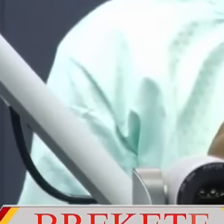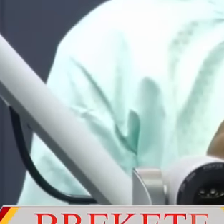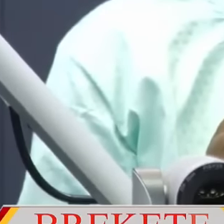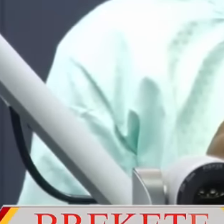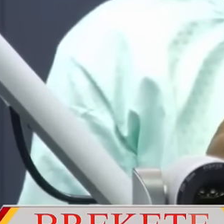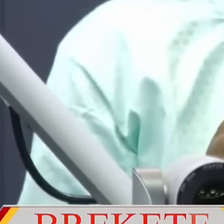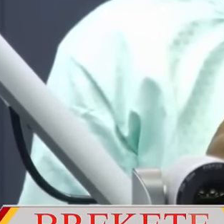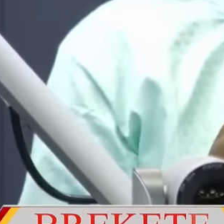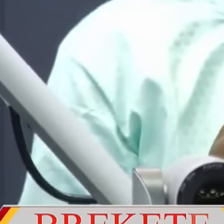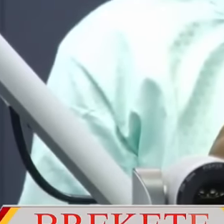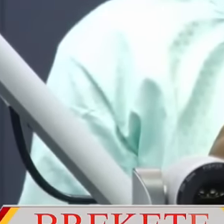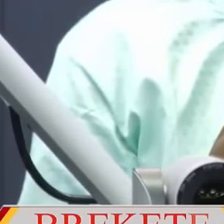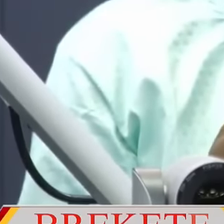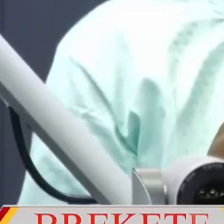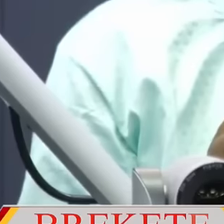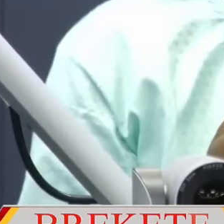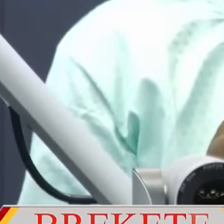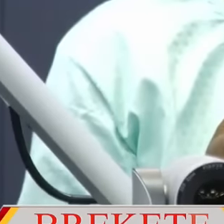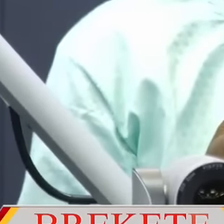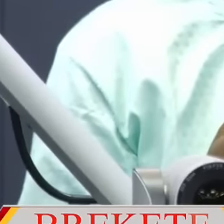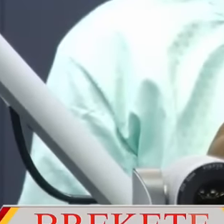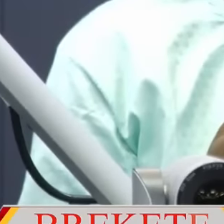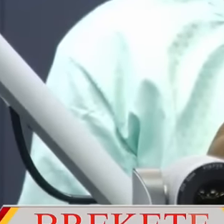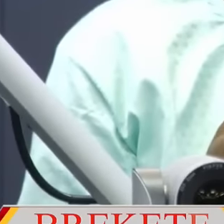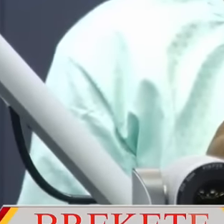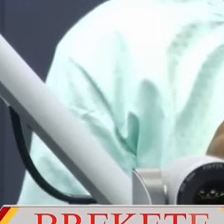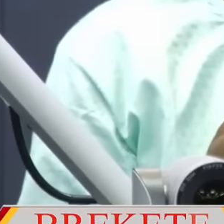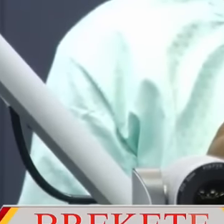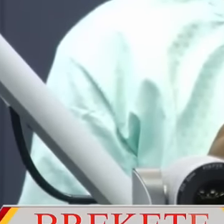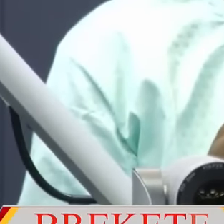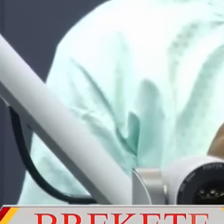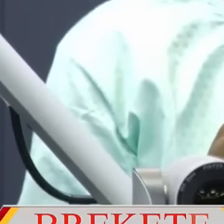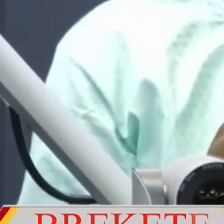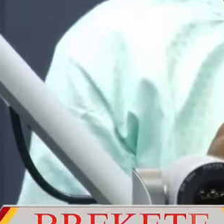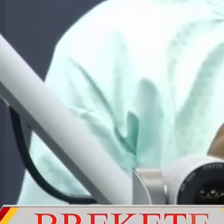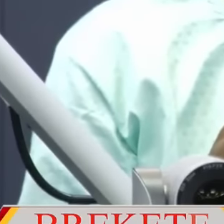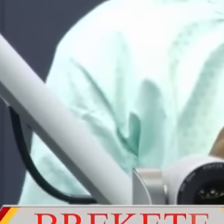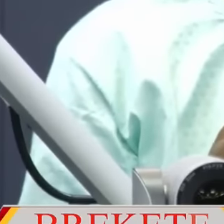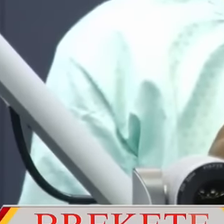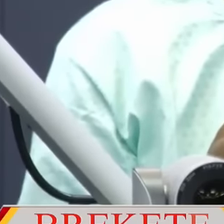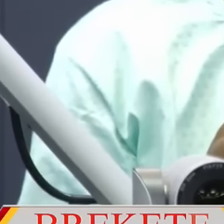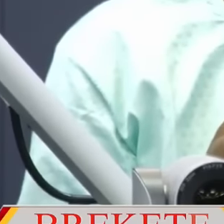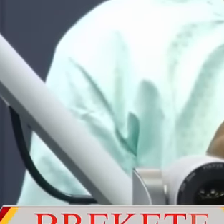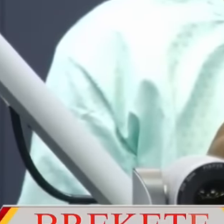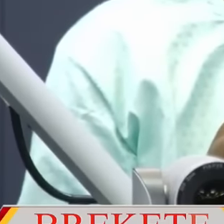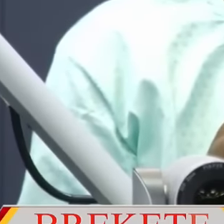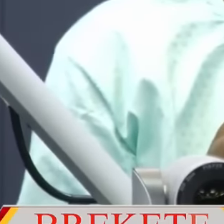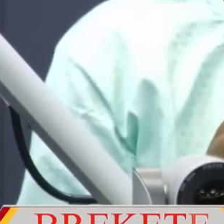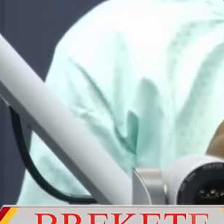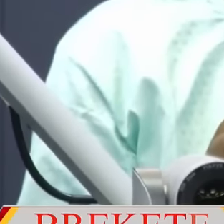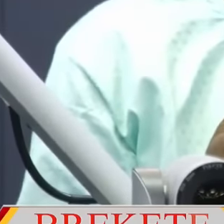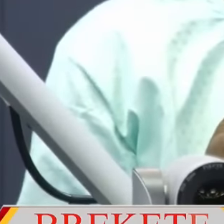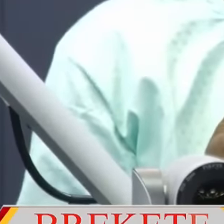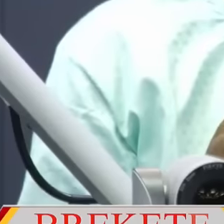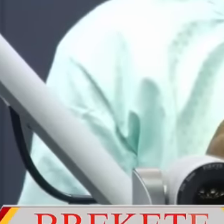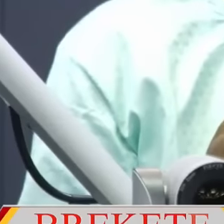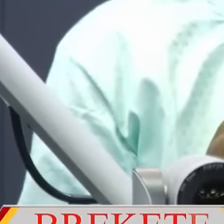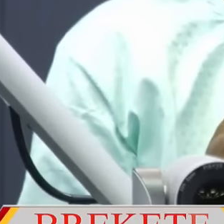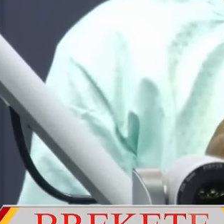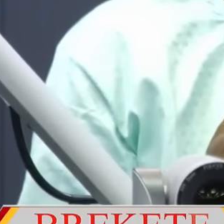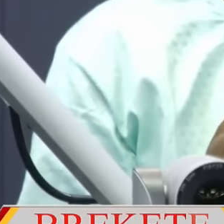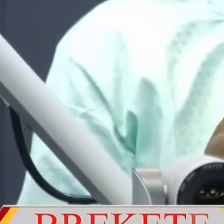ba shanu kamar da bayani ke zuwa nake to bari matar da tun da ina shiri da iyayenta kusan